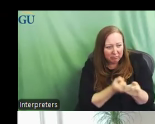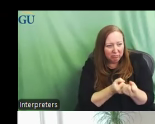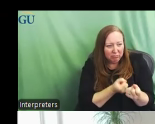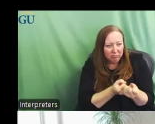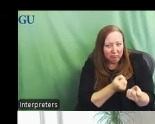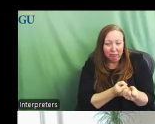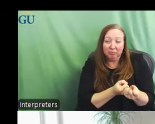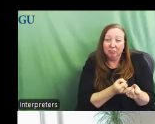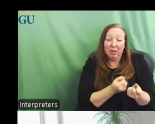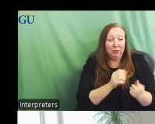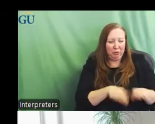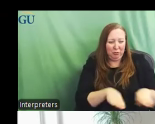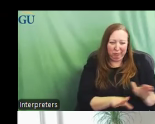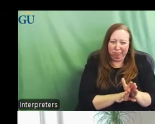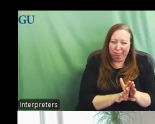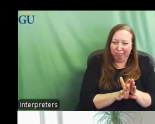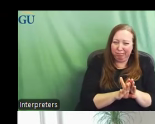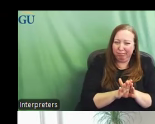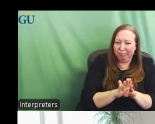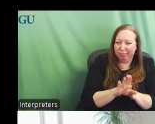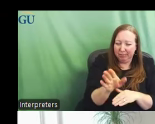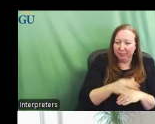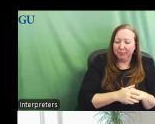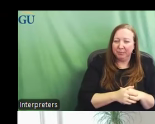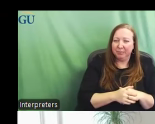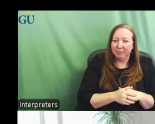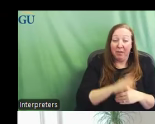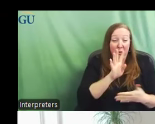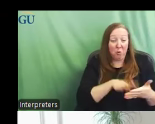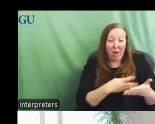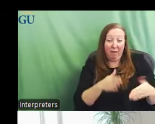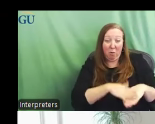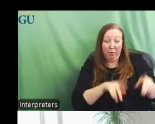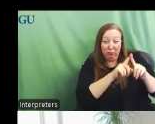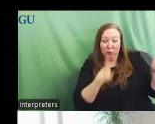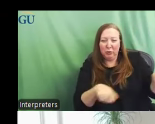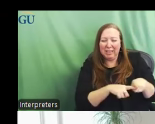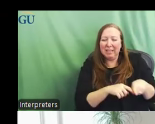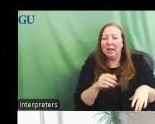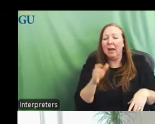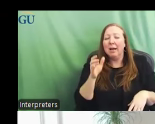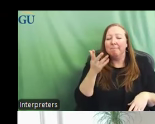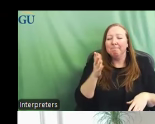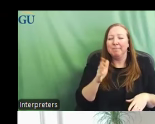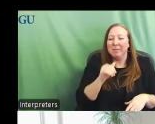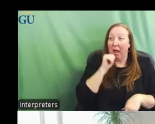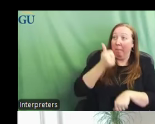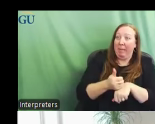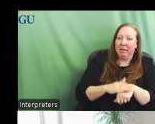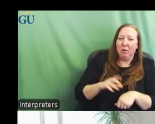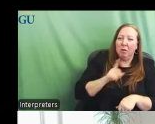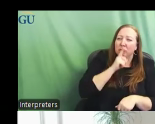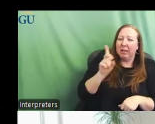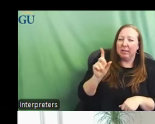this graph is just kind of a conceptual representation. It's not based on any specific data. It's just kind of to give an